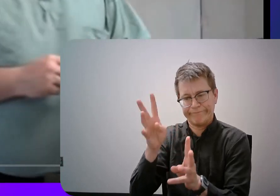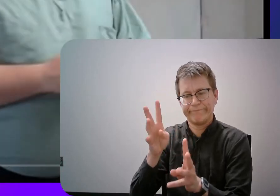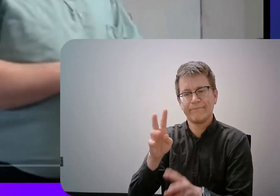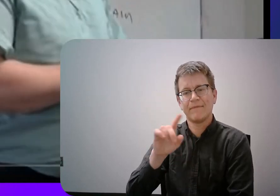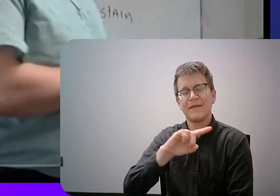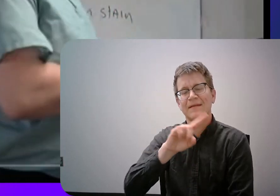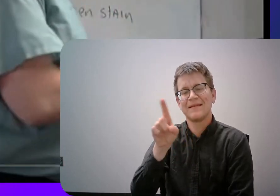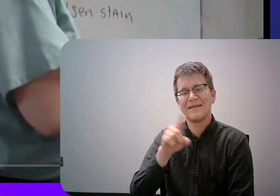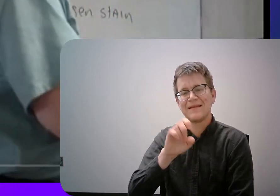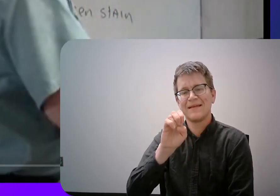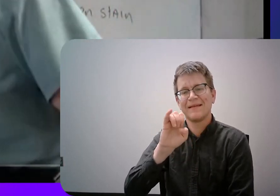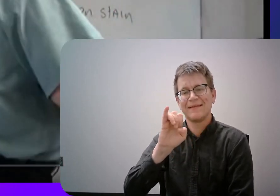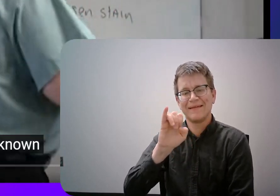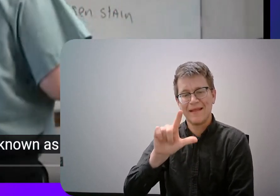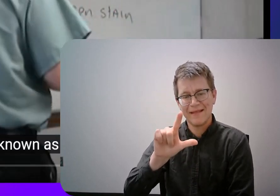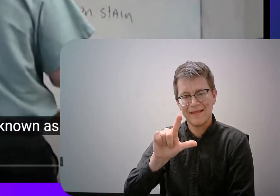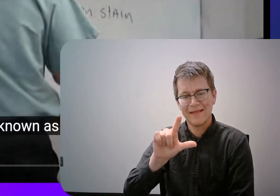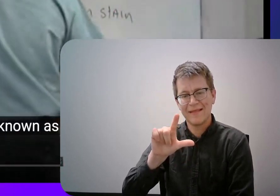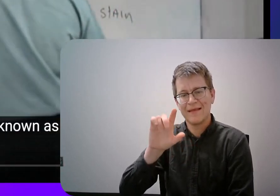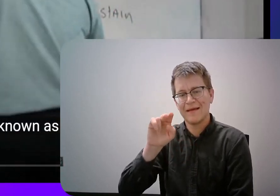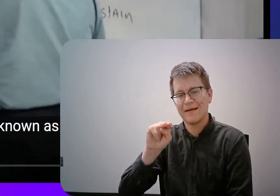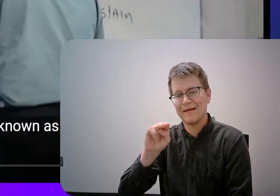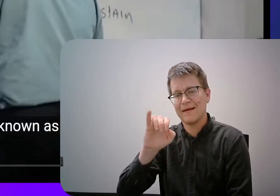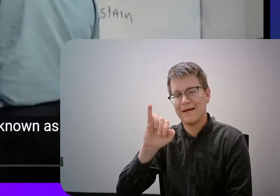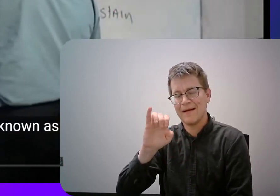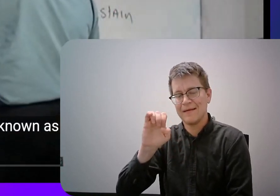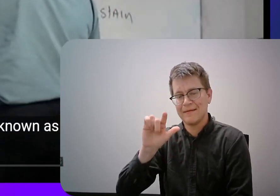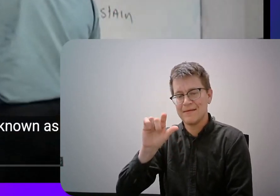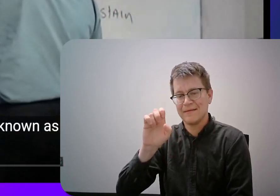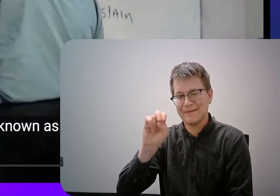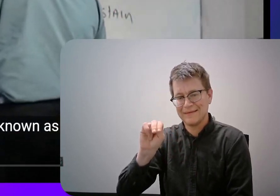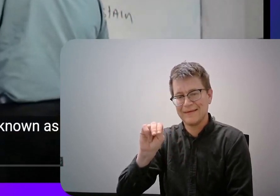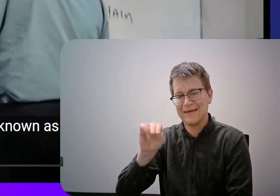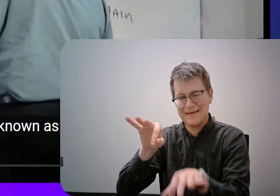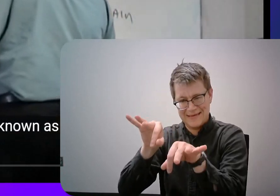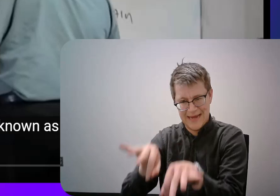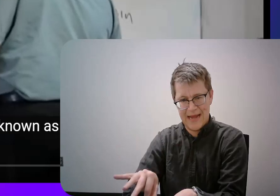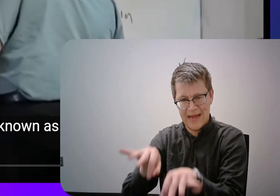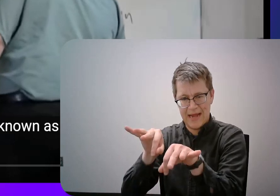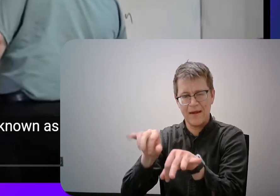Nielsen stain, also known as acid-fast stain.